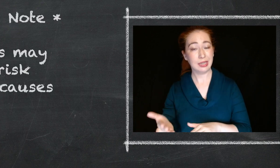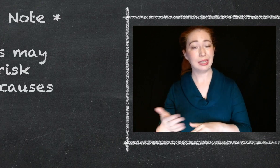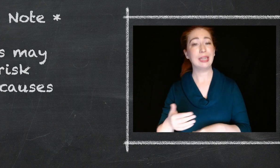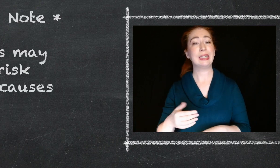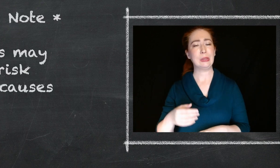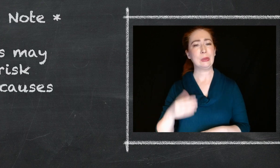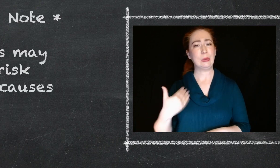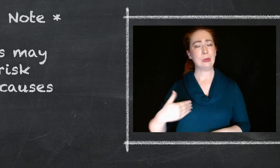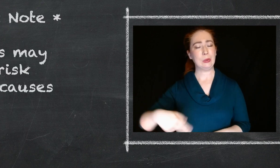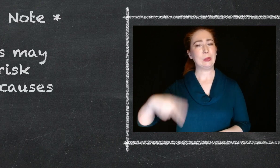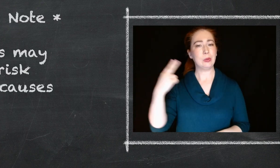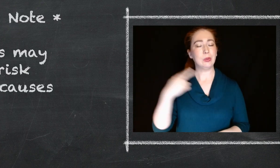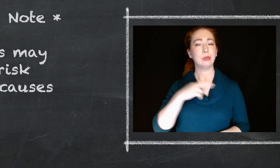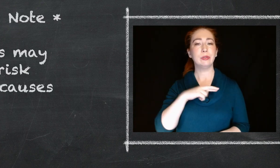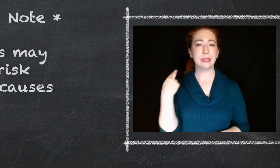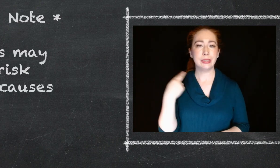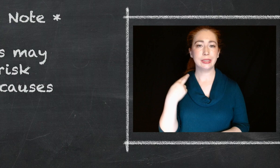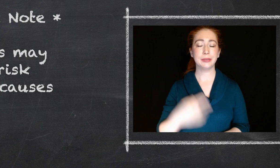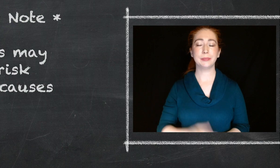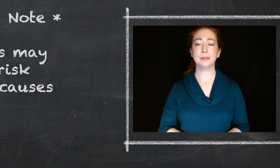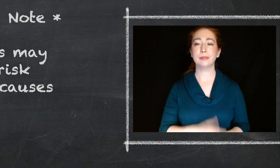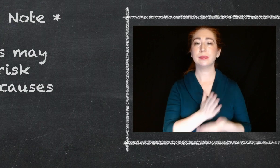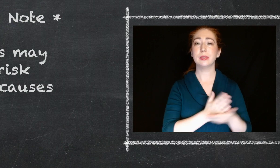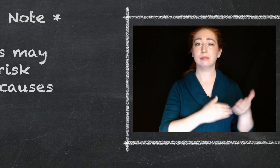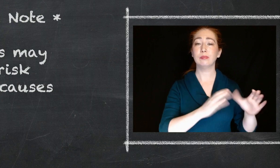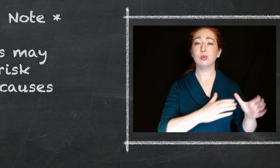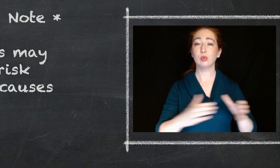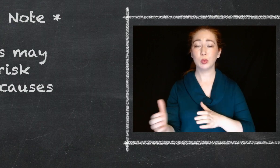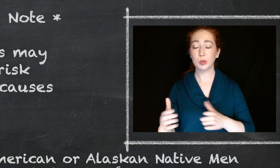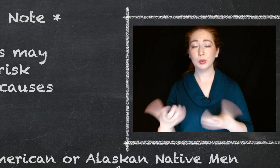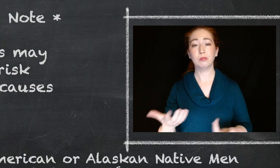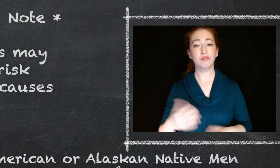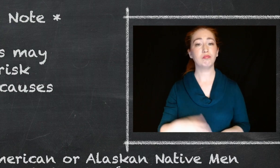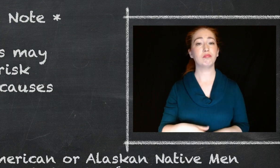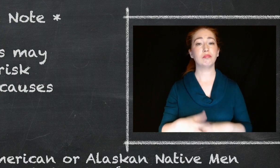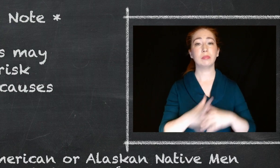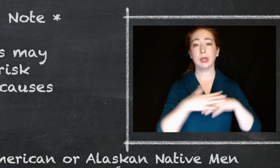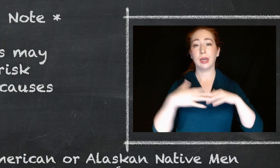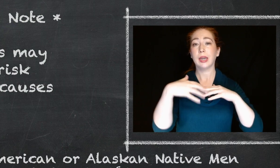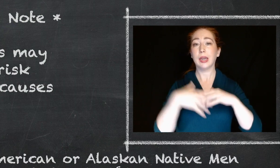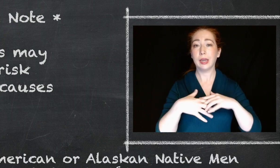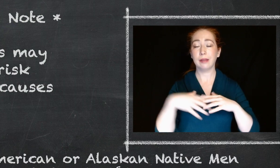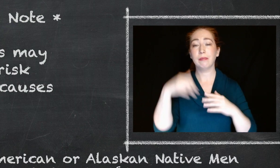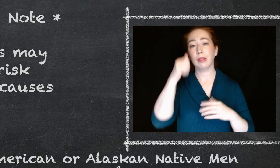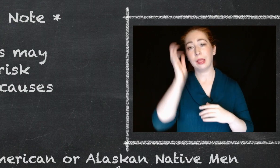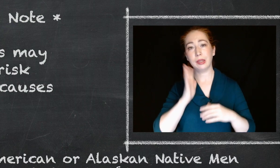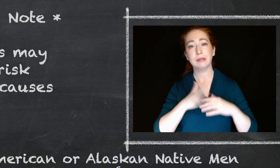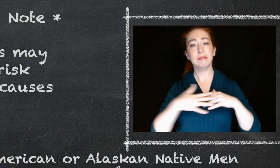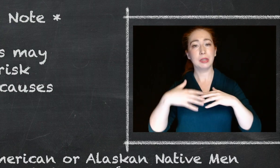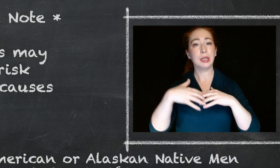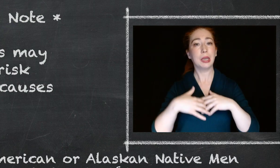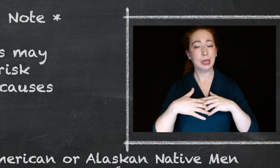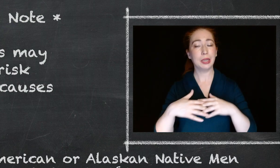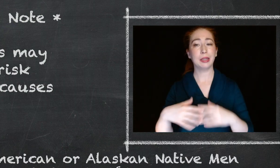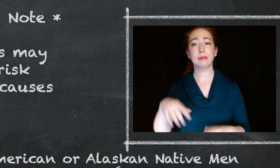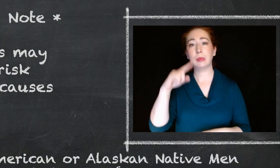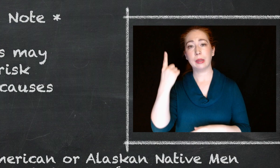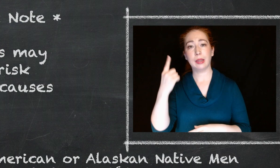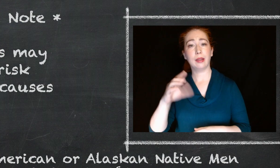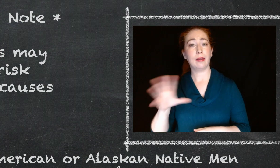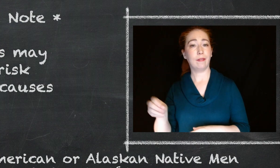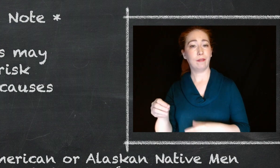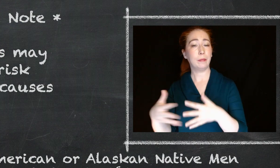Some groups may be more at risk for certain causes of TBI. In Native American or Alaskan Native men, there